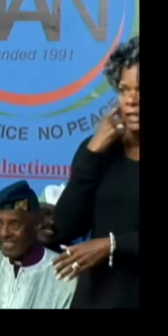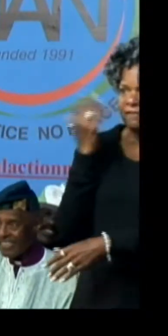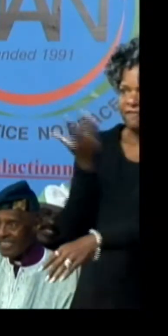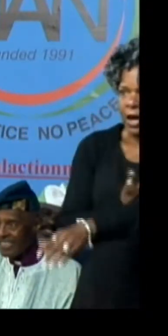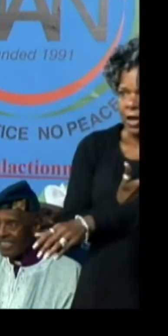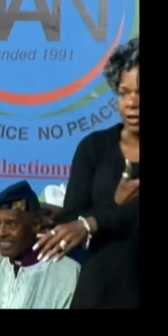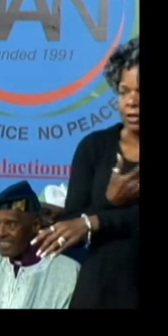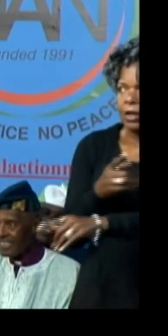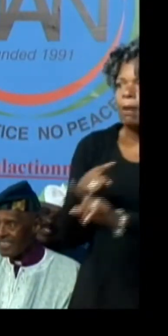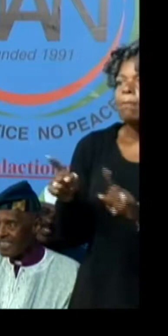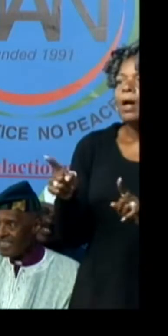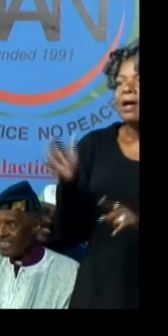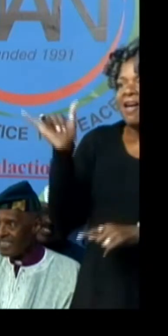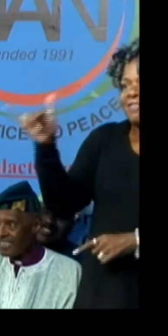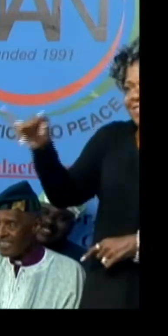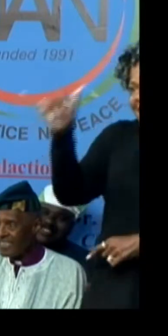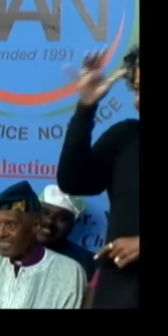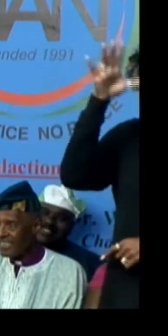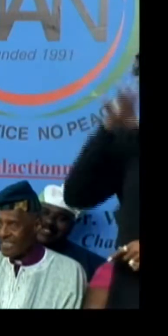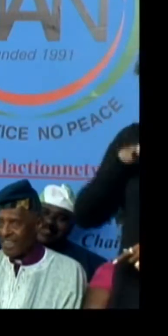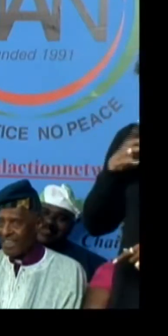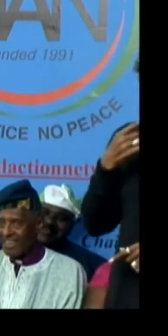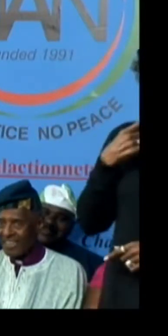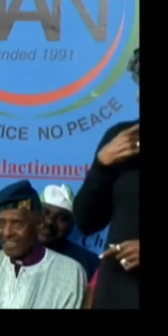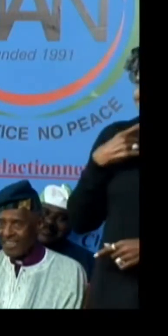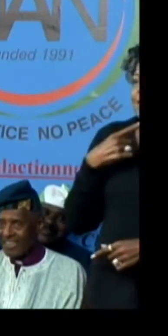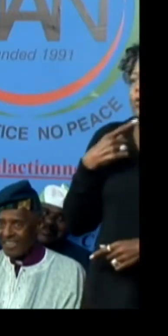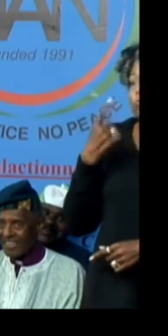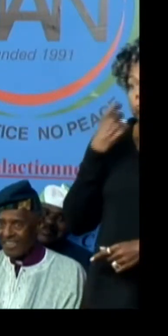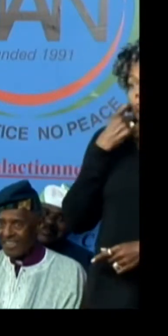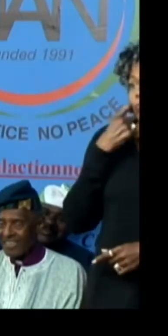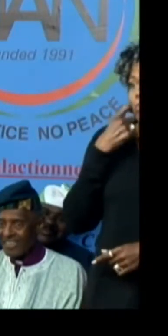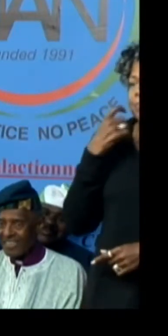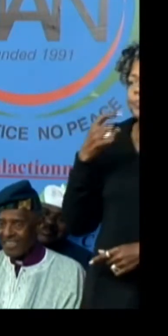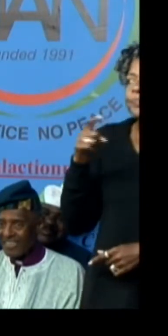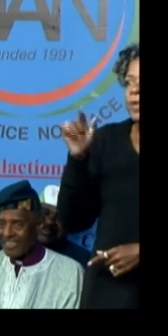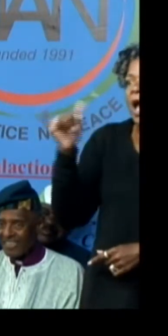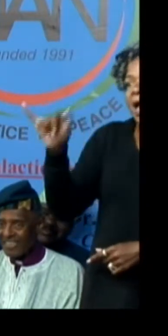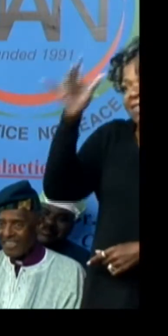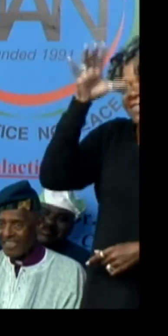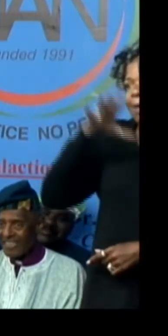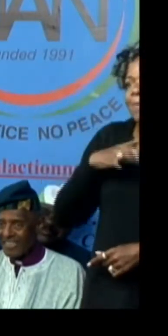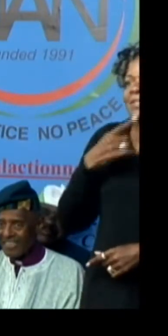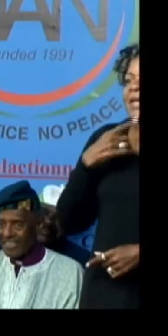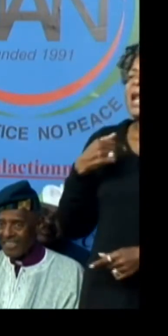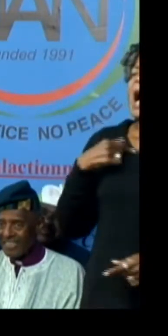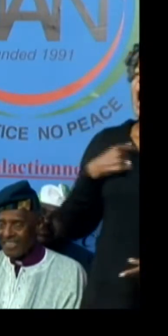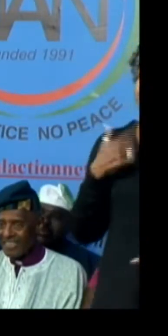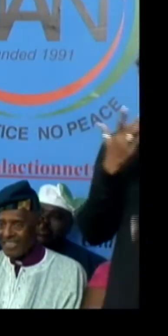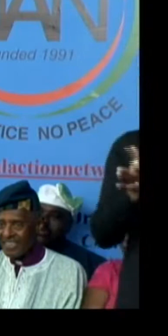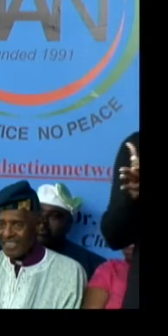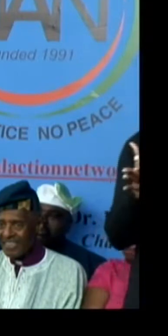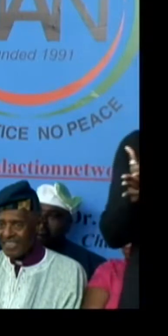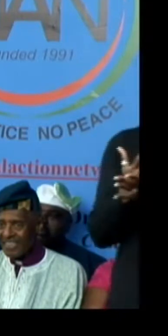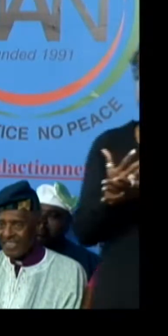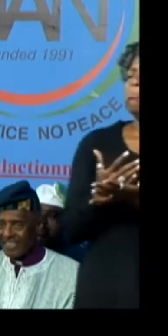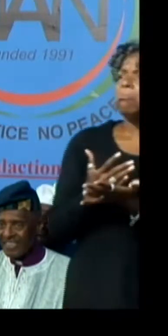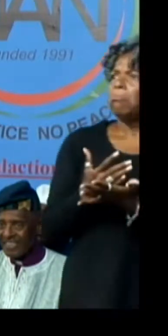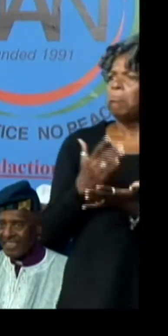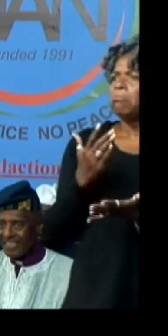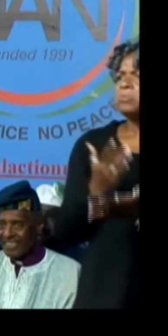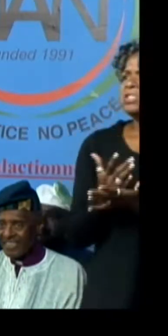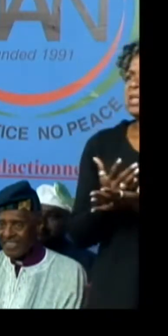gonna try to stop certain consent decrees and deal with police accountability is bad for